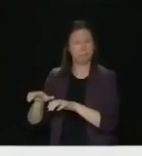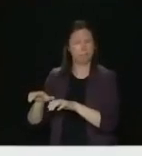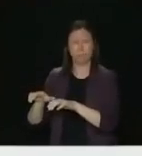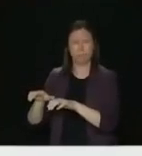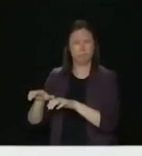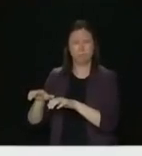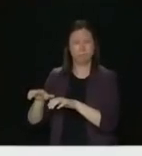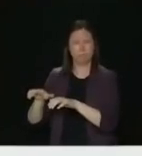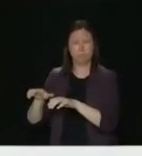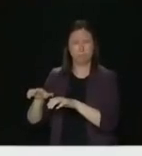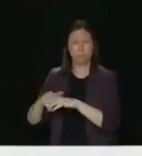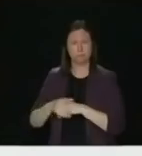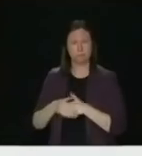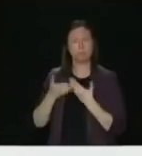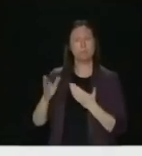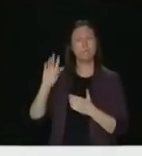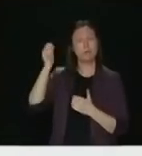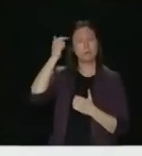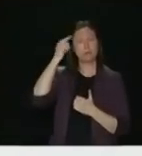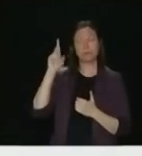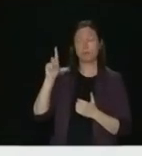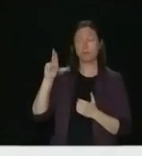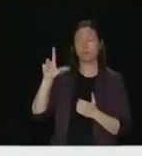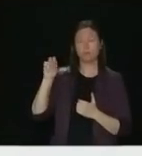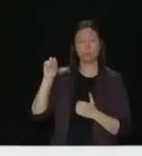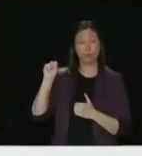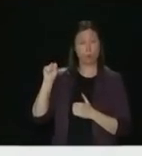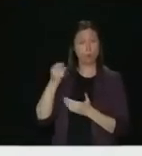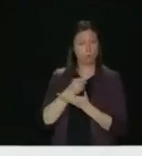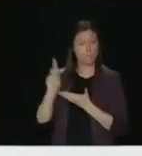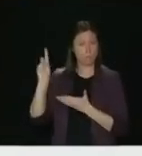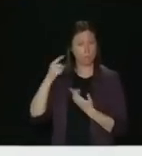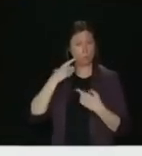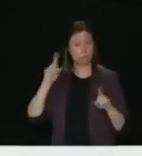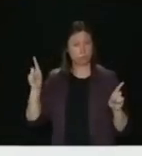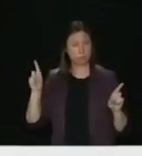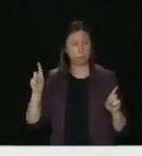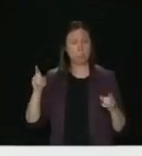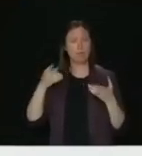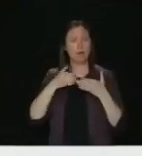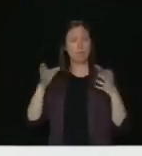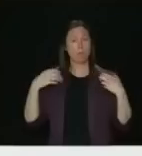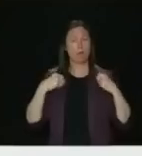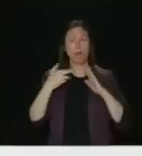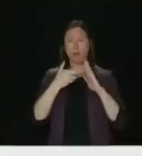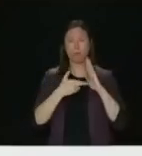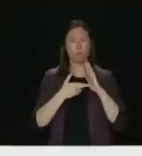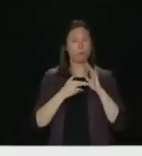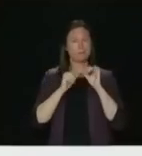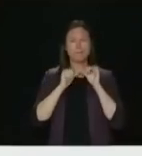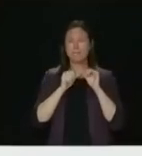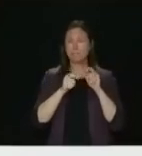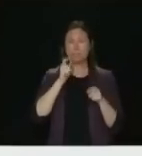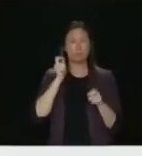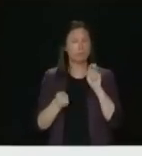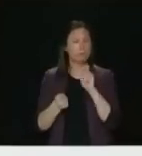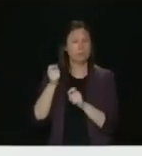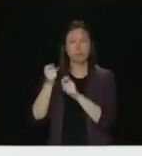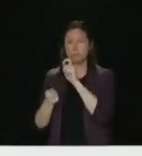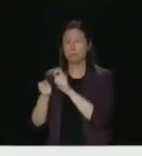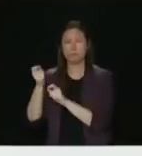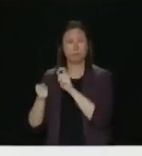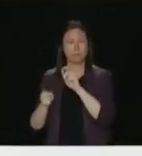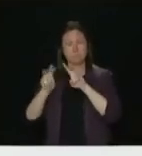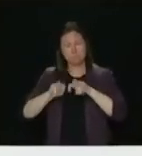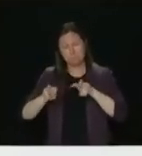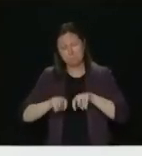As Mr. Duclos said last week, public health measures are constantly being reassessed, and we